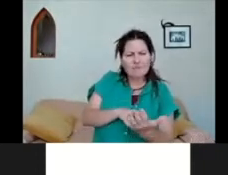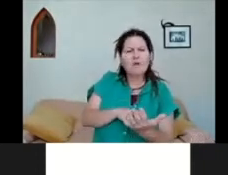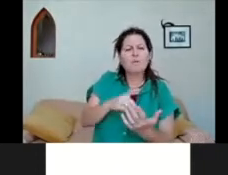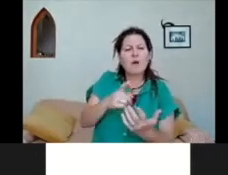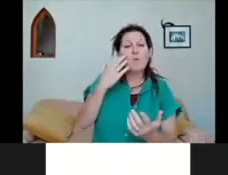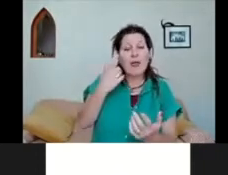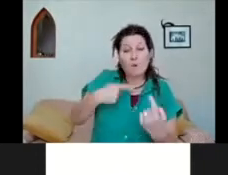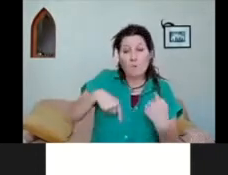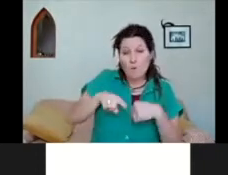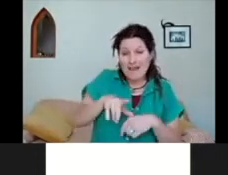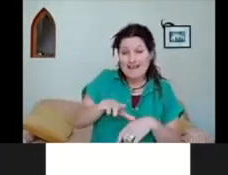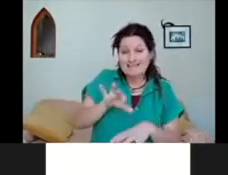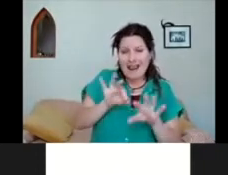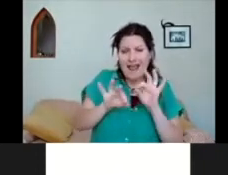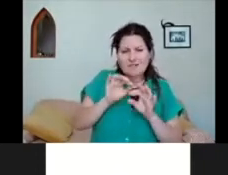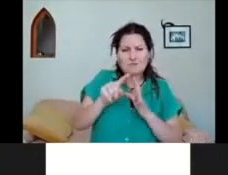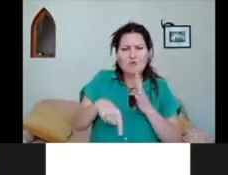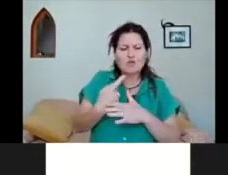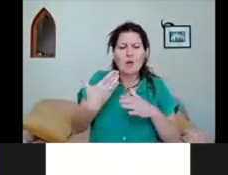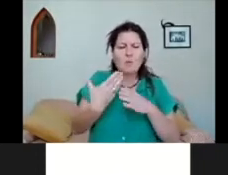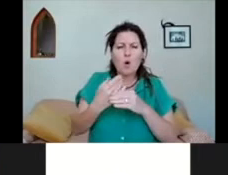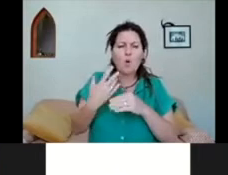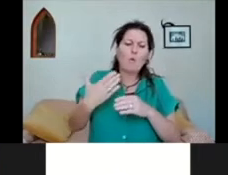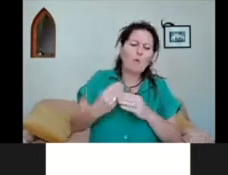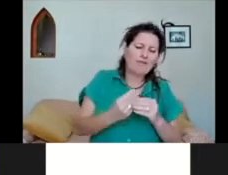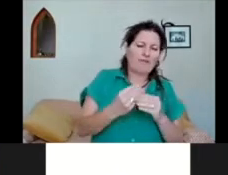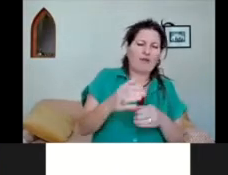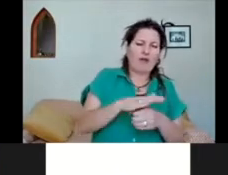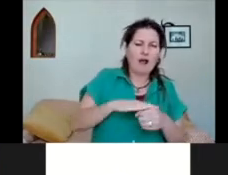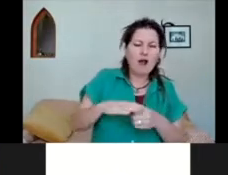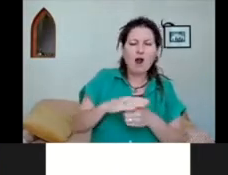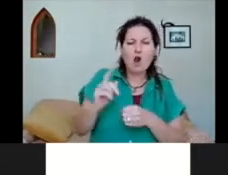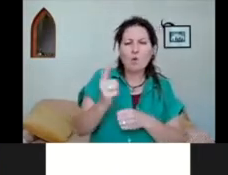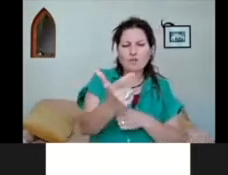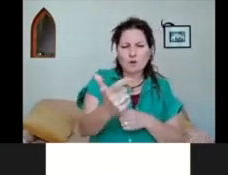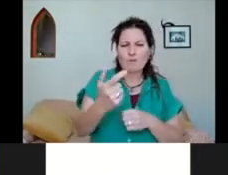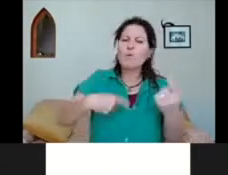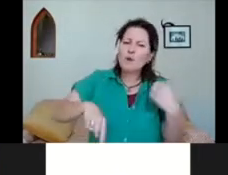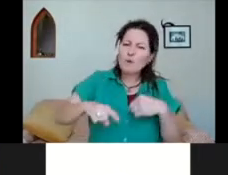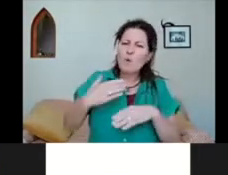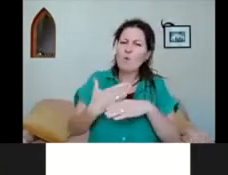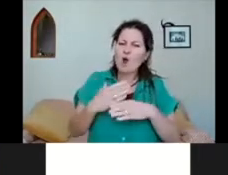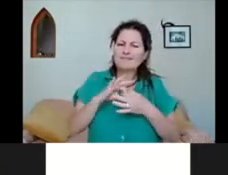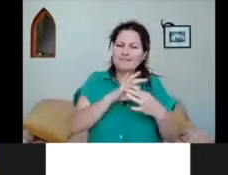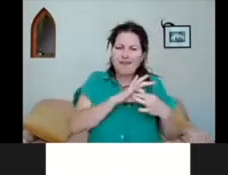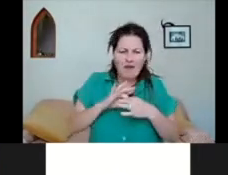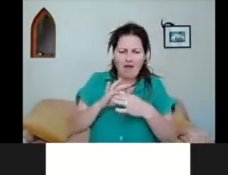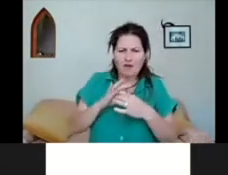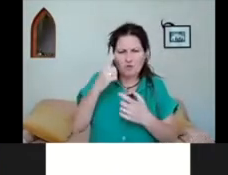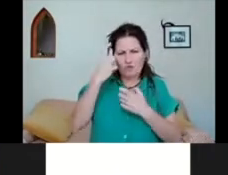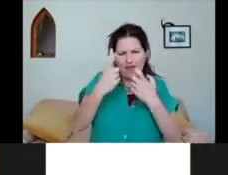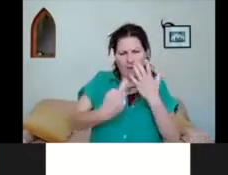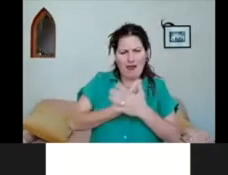with Lewisham in the January presentation will work together towards as well thinking about how to